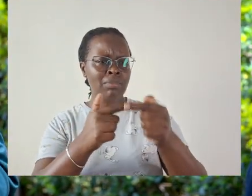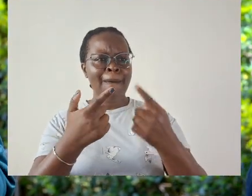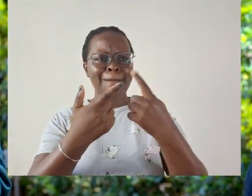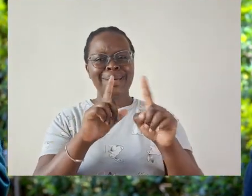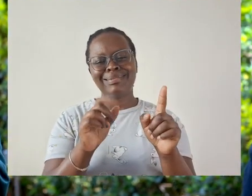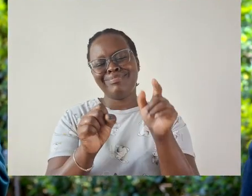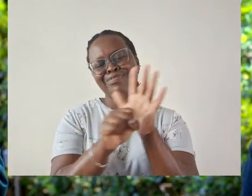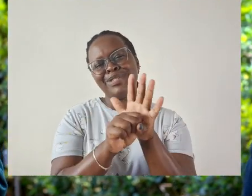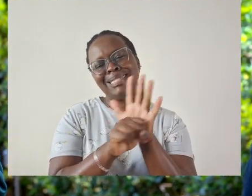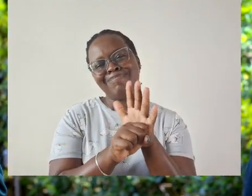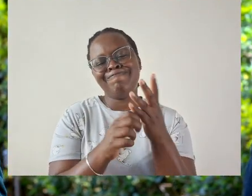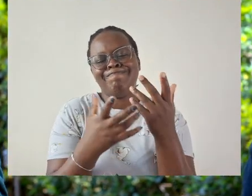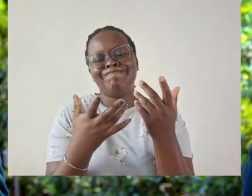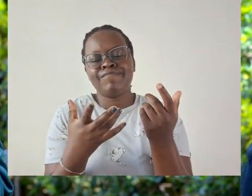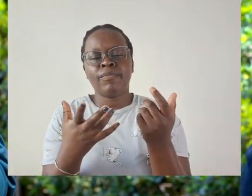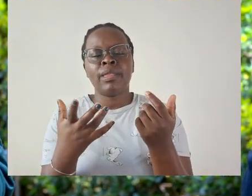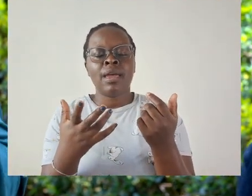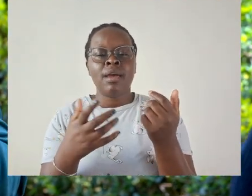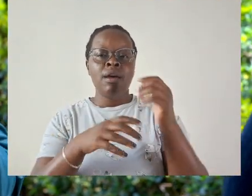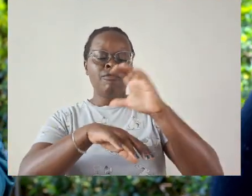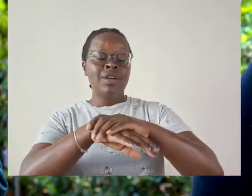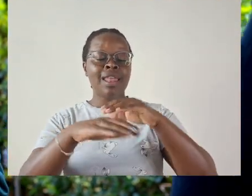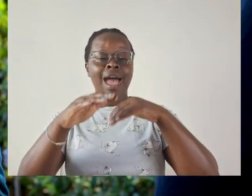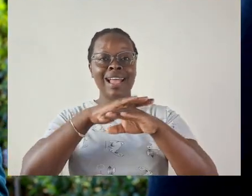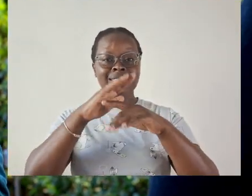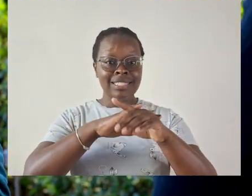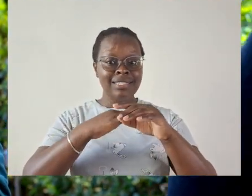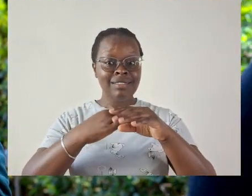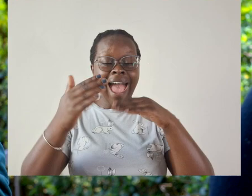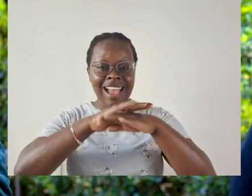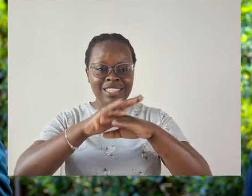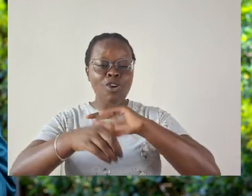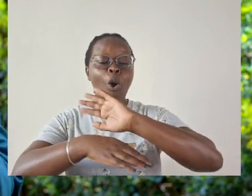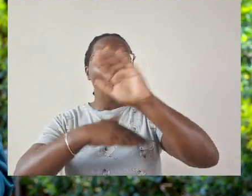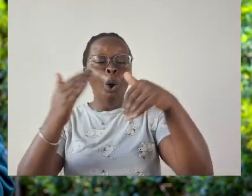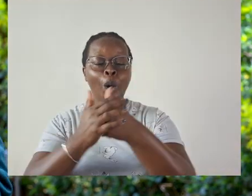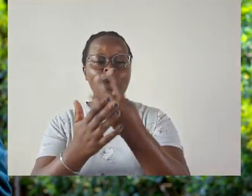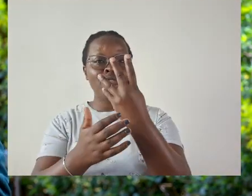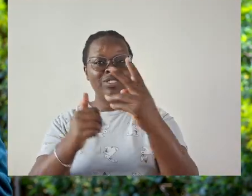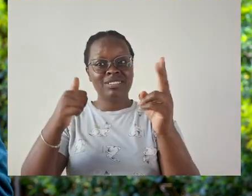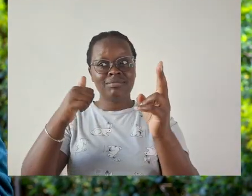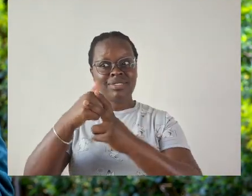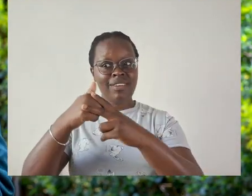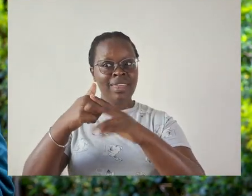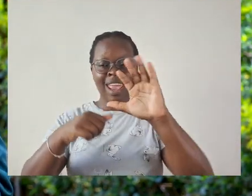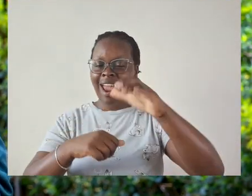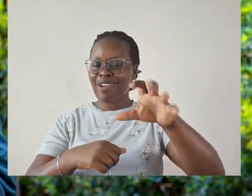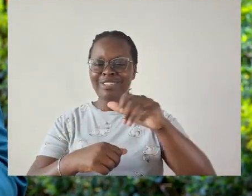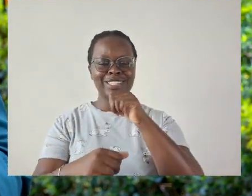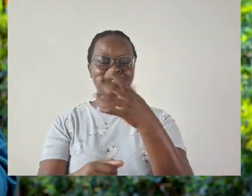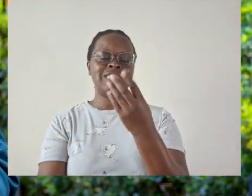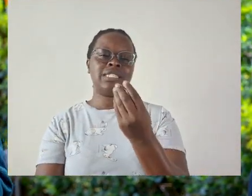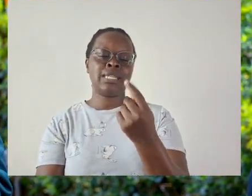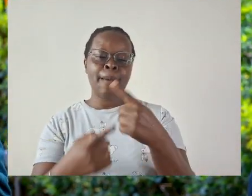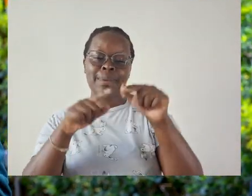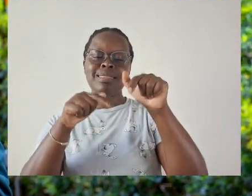But mostly, you find that accessing all the 47 counties, sometimes as it's required, is not easy. But this is